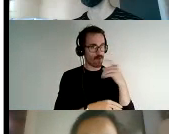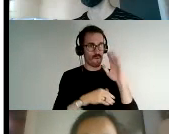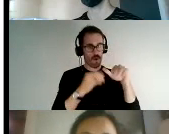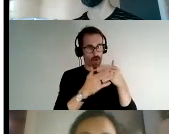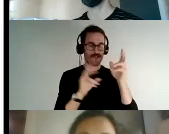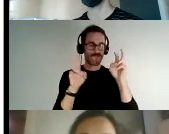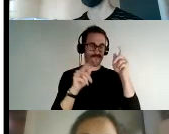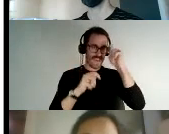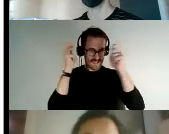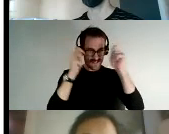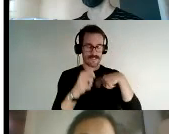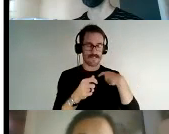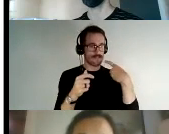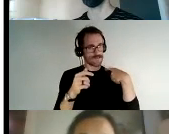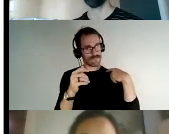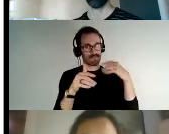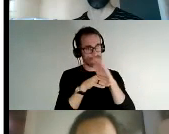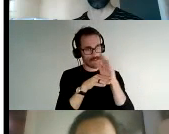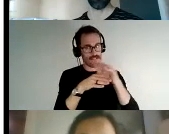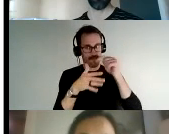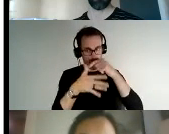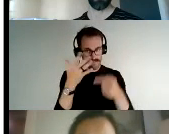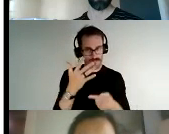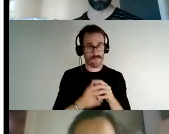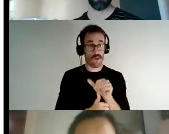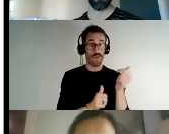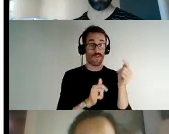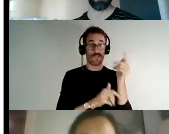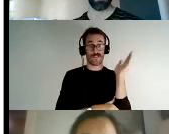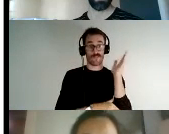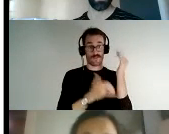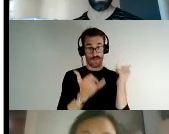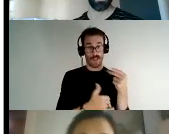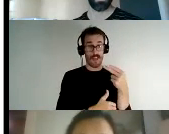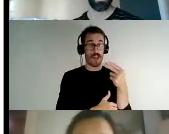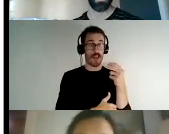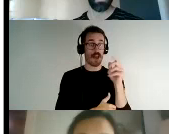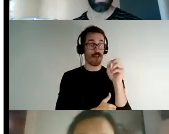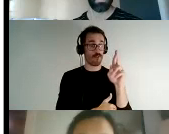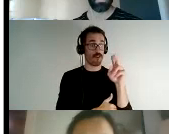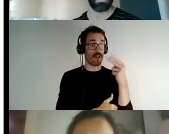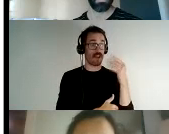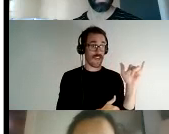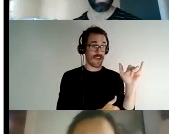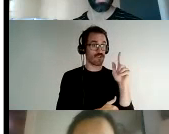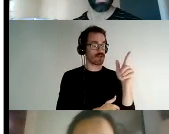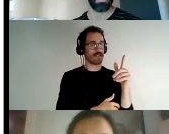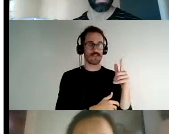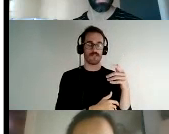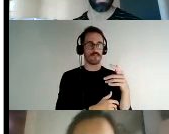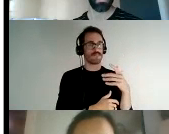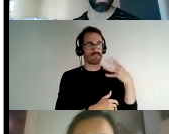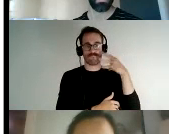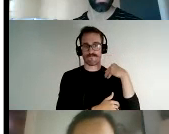he wears. The other exciting speaker for today is Heather Hay. Heather is a veteran in elder abuse. She's